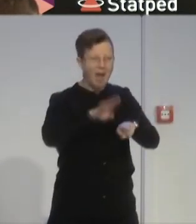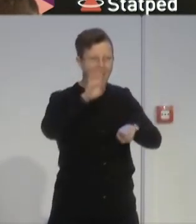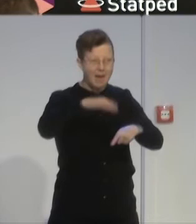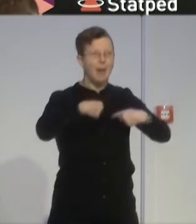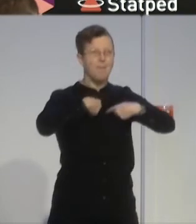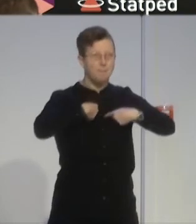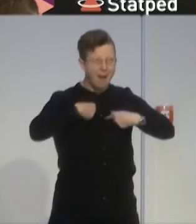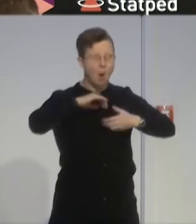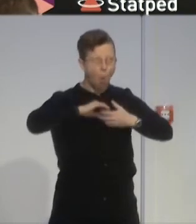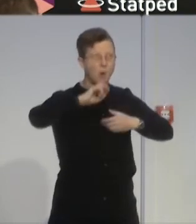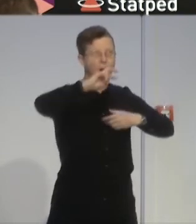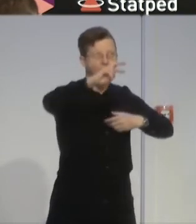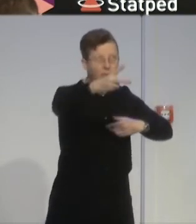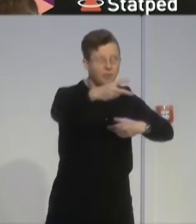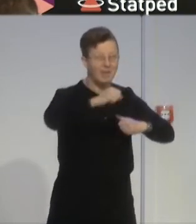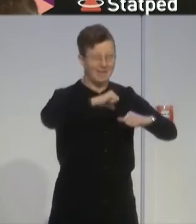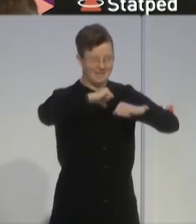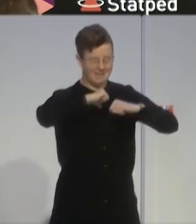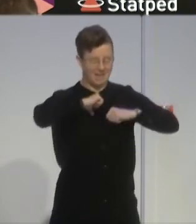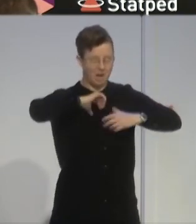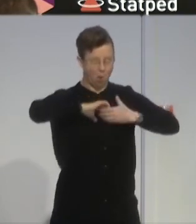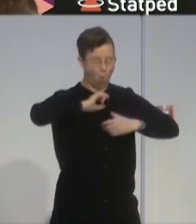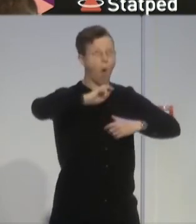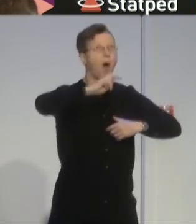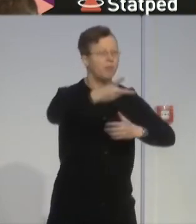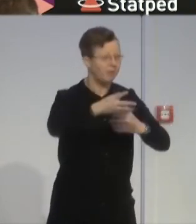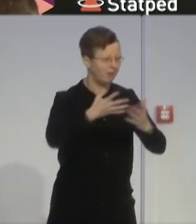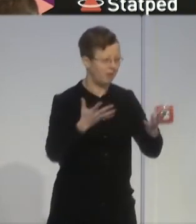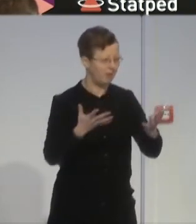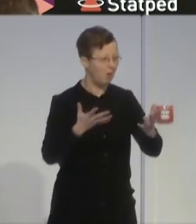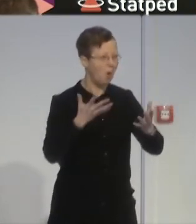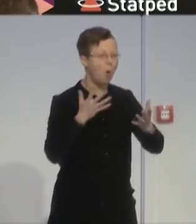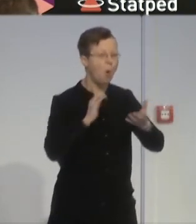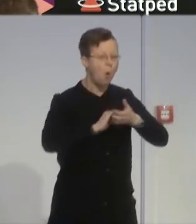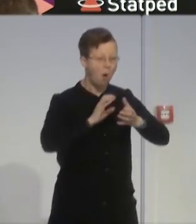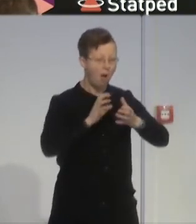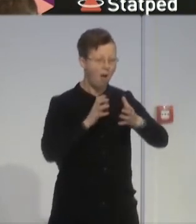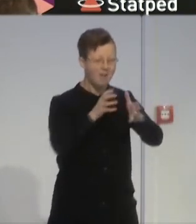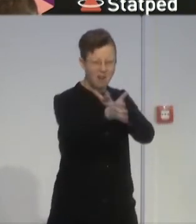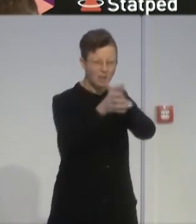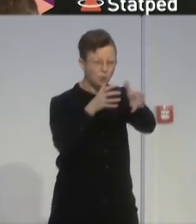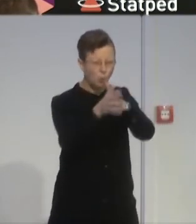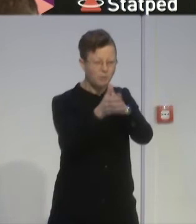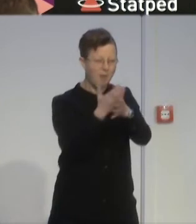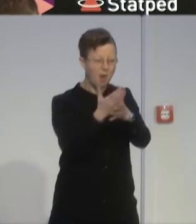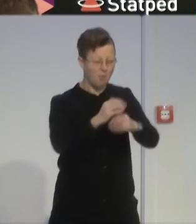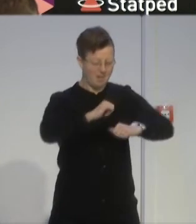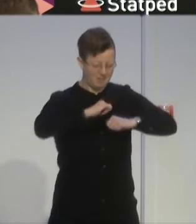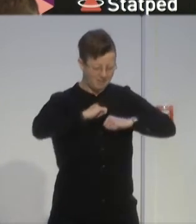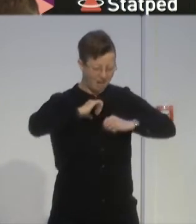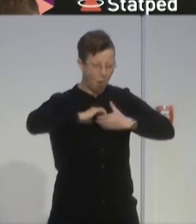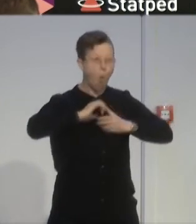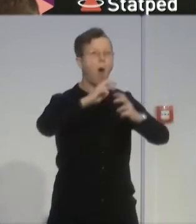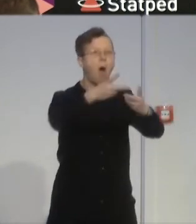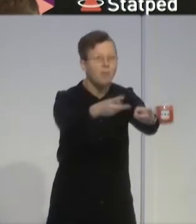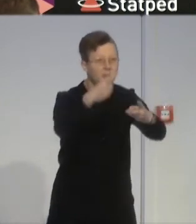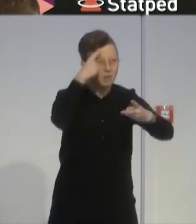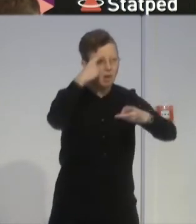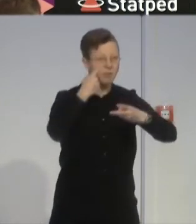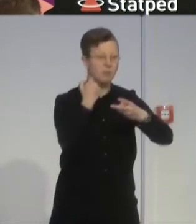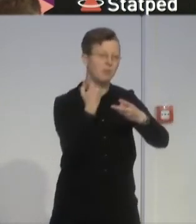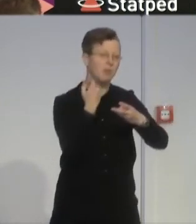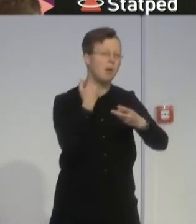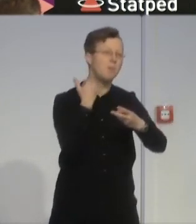and other, of self and other. And the relation between self and other can be structured in a number of